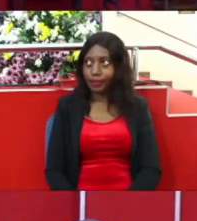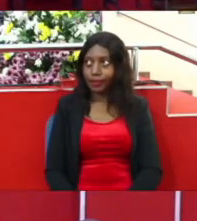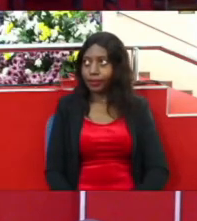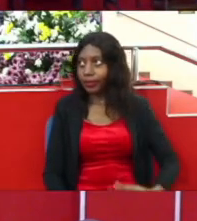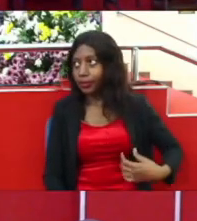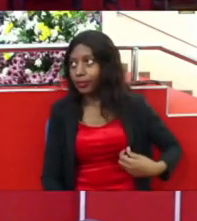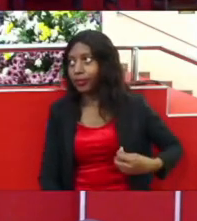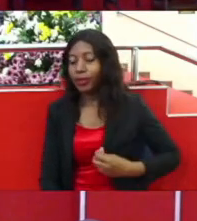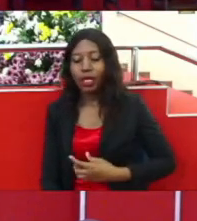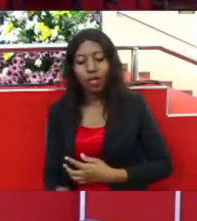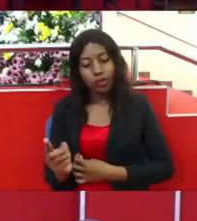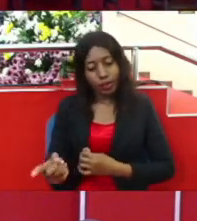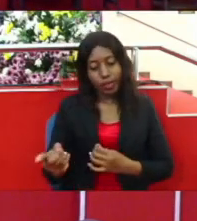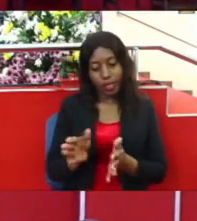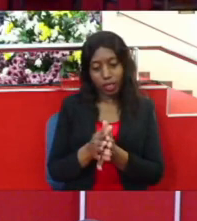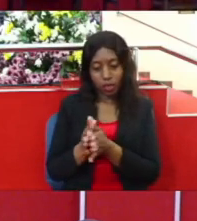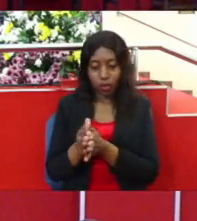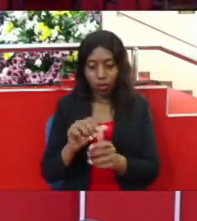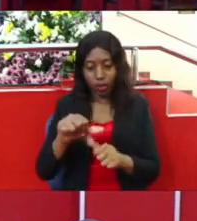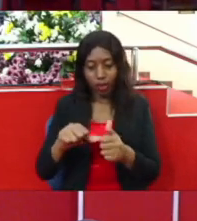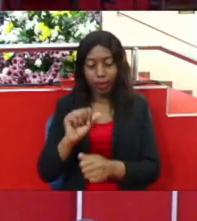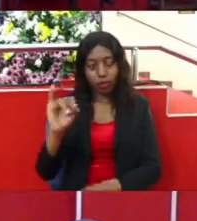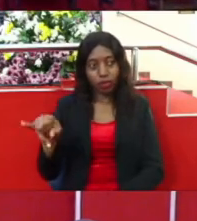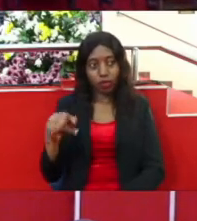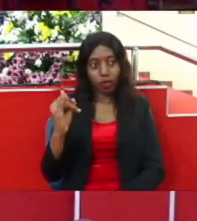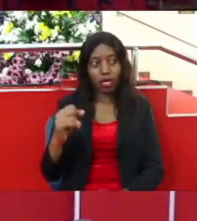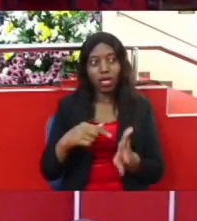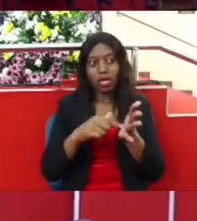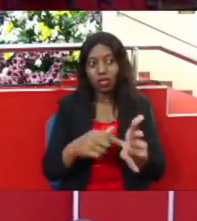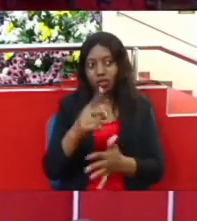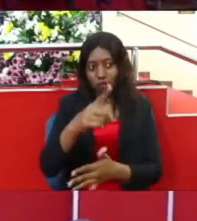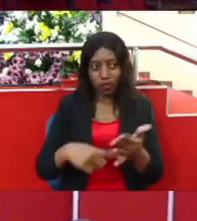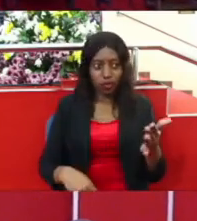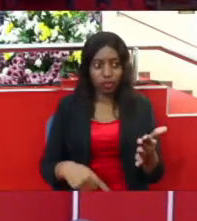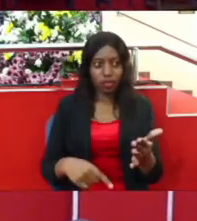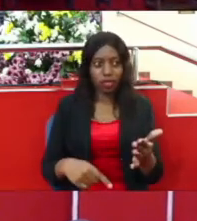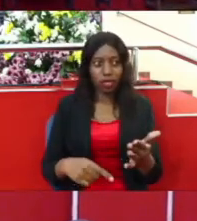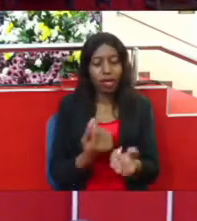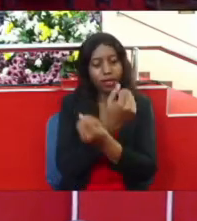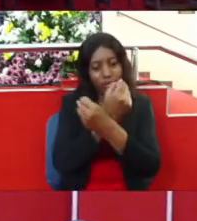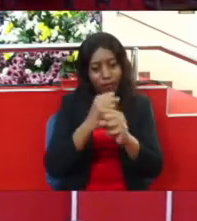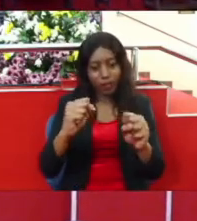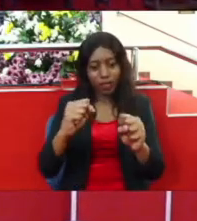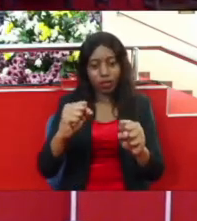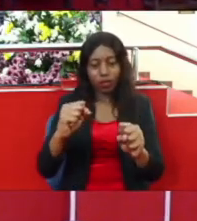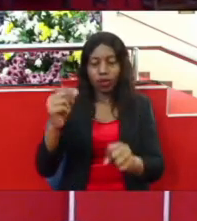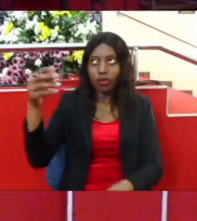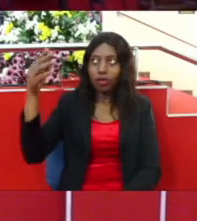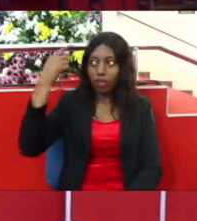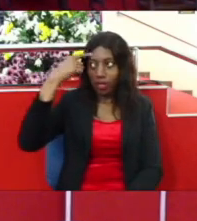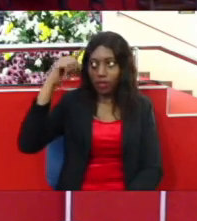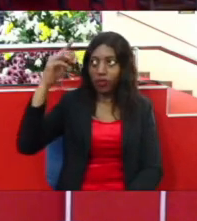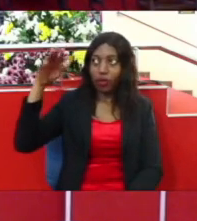So this story illustrates, na hivyo basi hadithi hii inaonyesha, salvation belongs to the Lord. Kwamba wokovu ni wake Mungu. Not